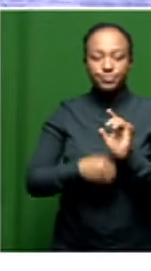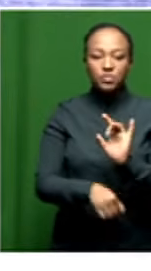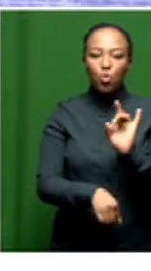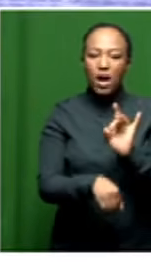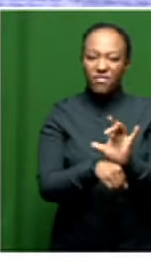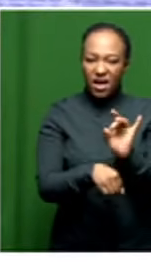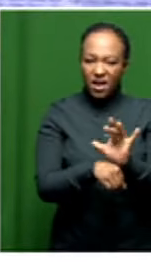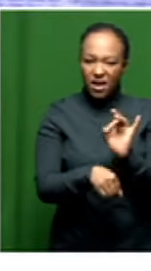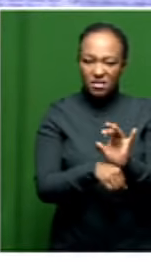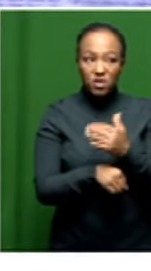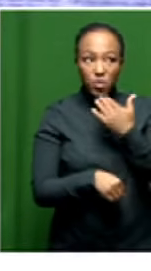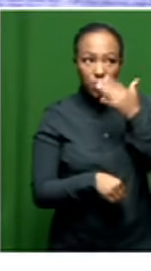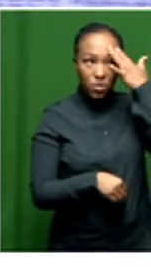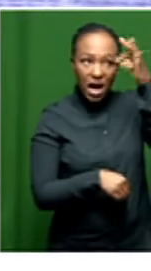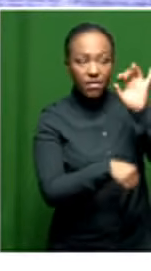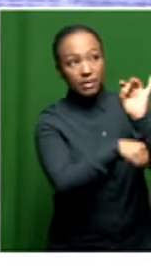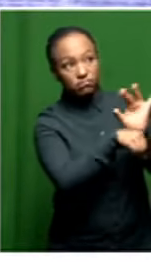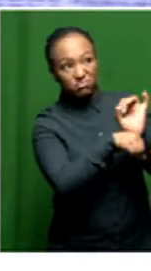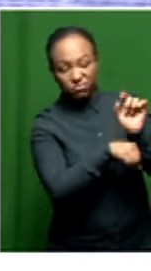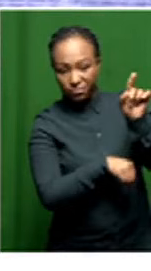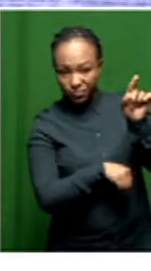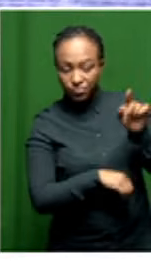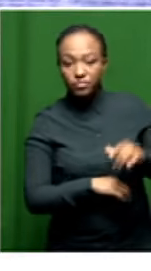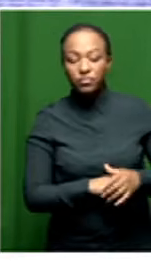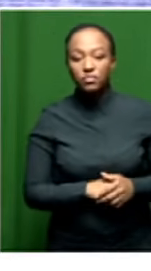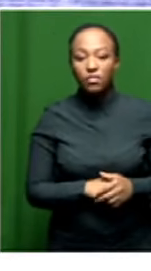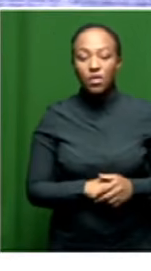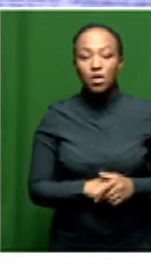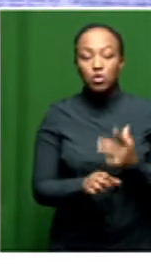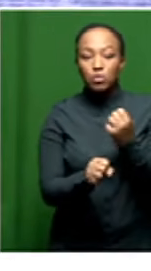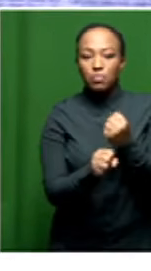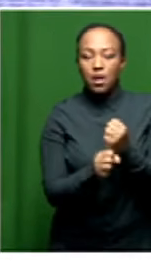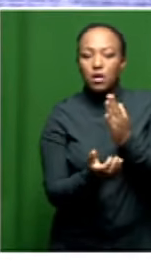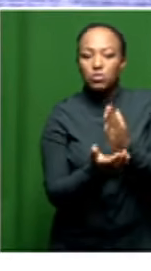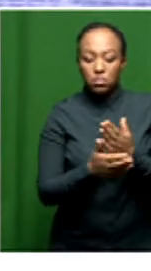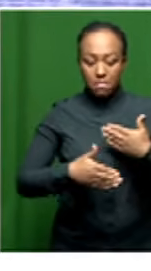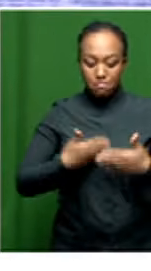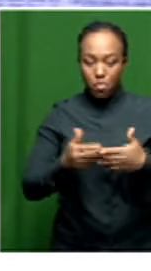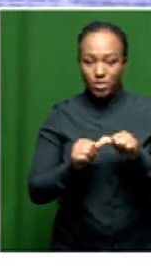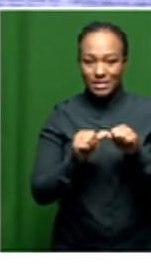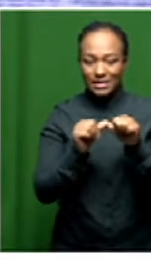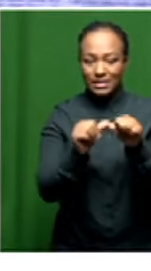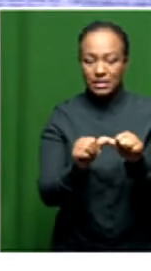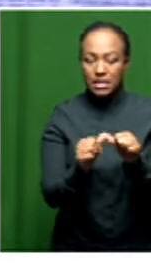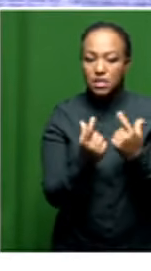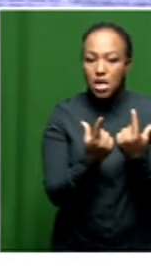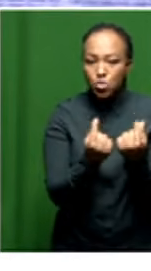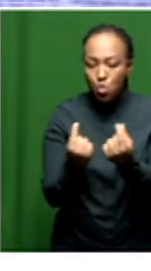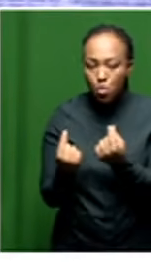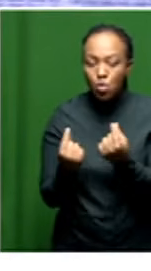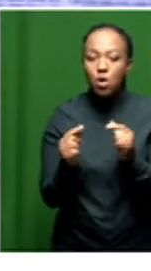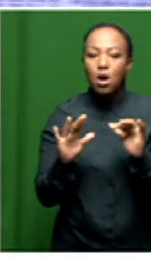the government, which we work very closely with, in terms of ensuring that these processes are conducted in a